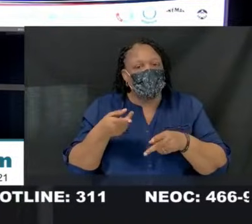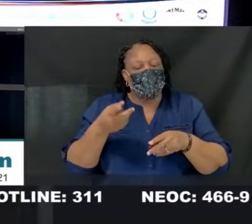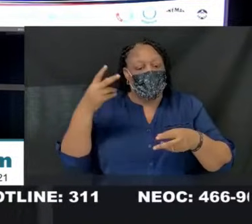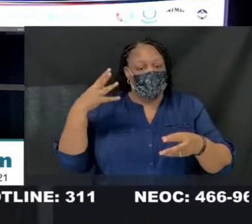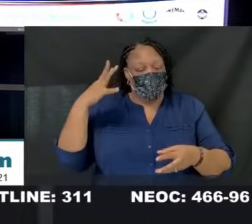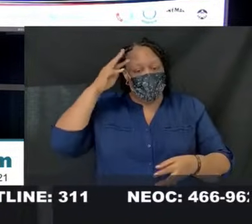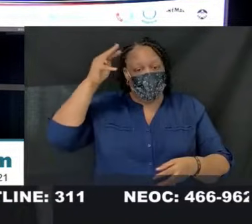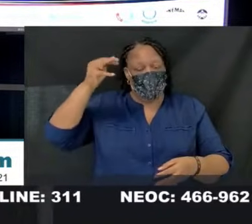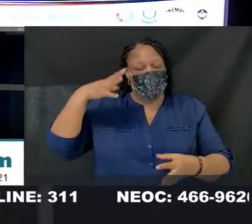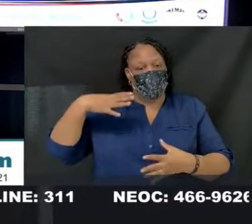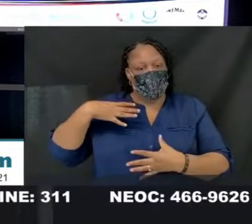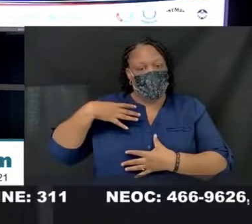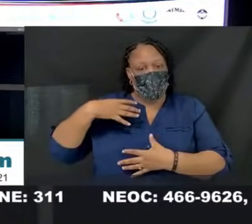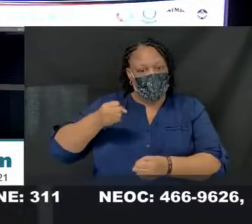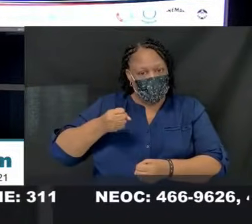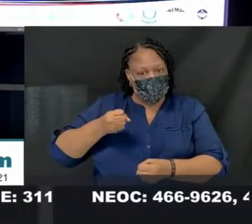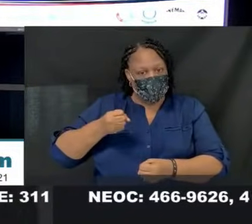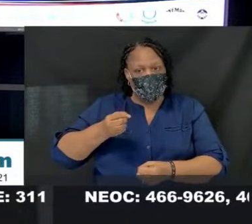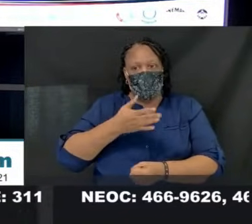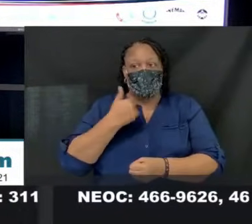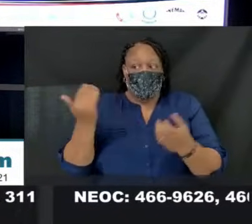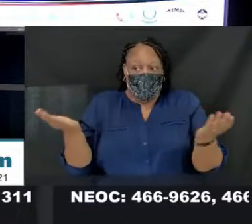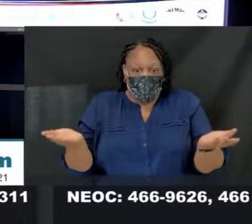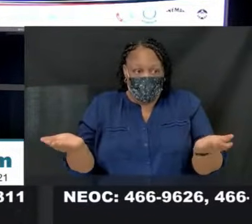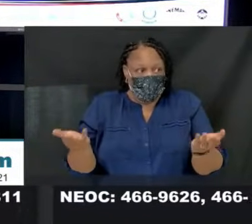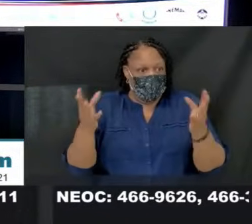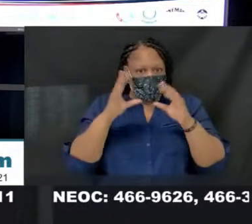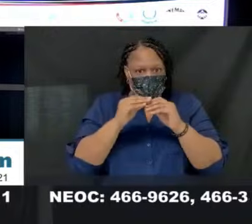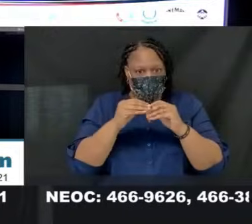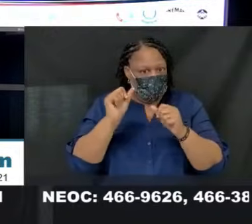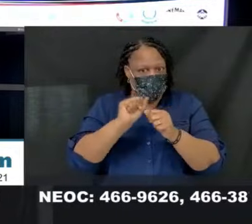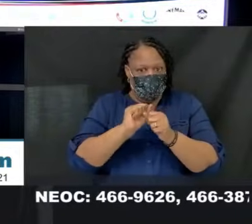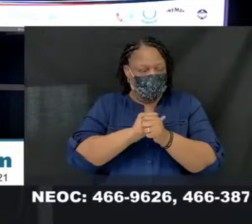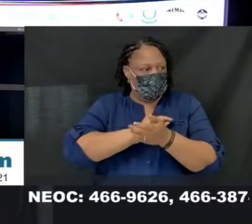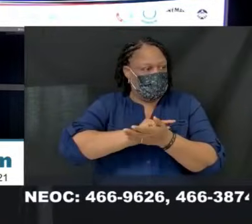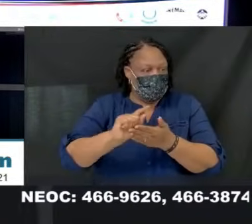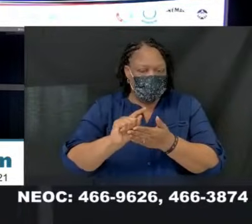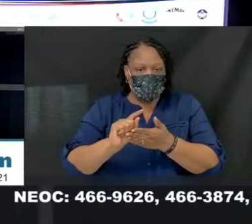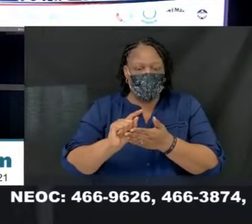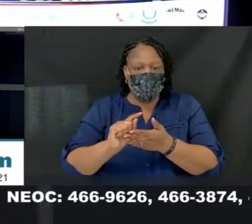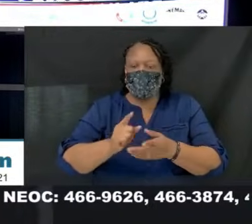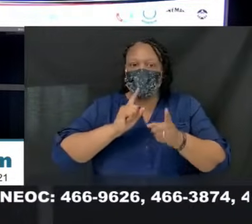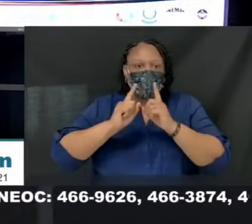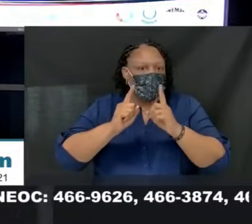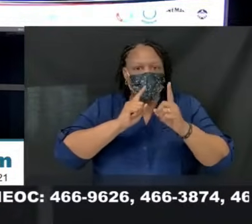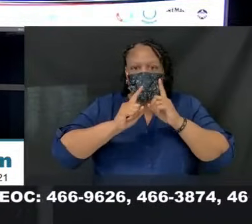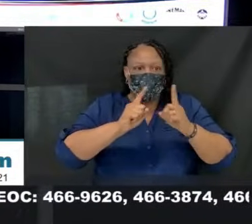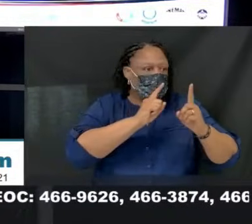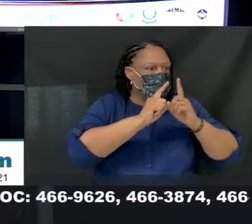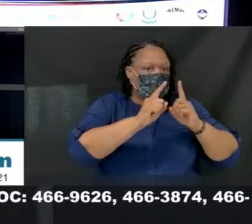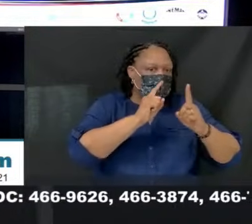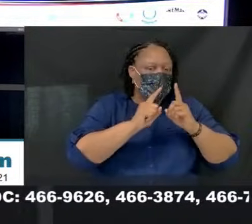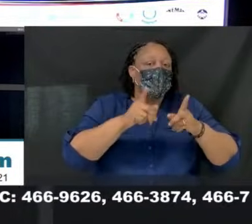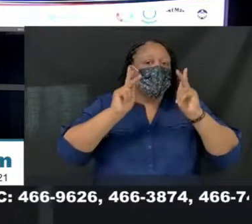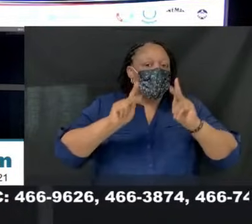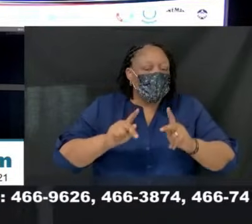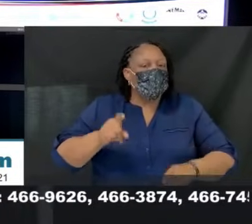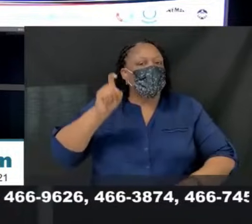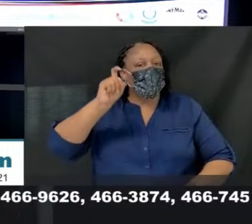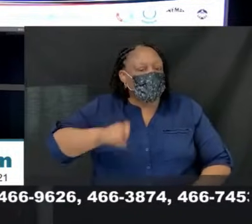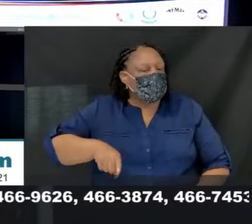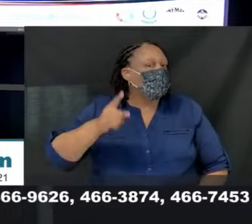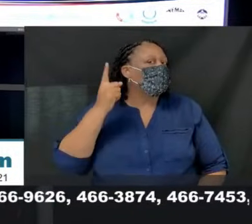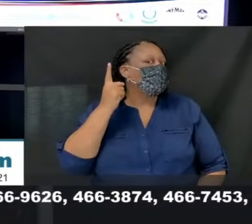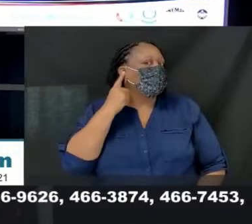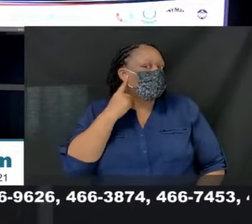these NEOC COVID-19 briefings. The National COVID-19 Task Force has been meeting